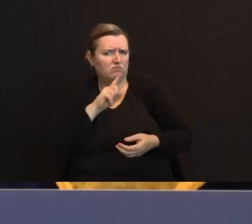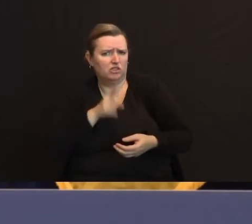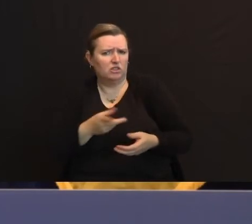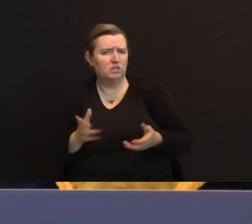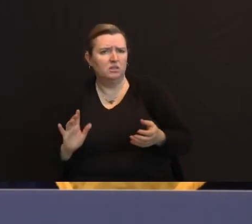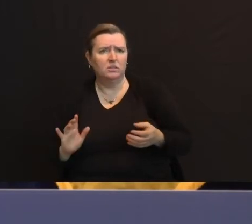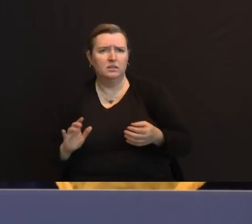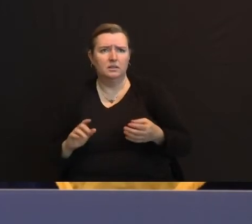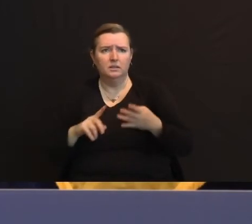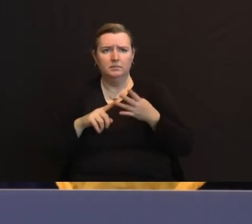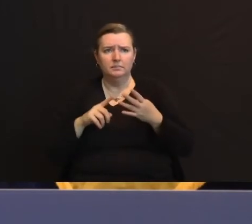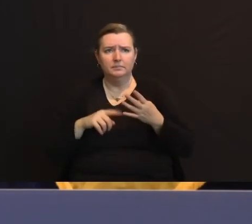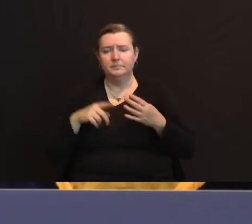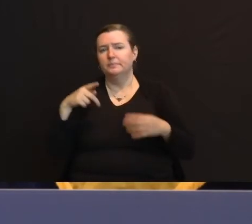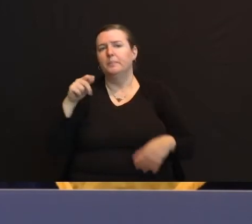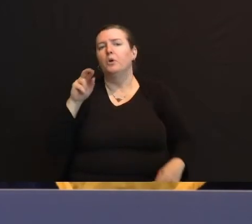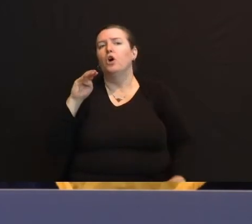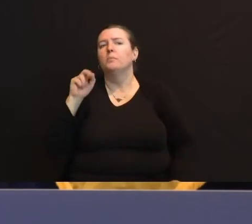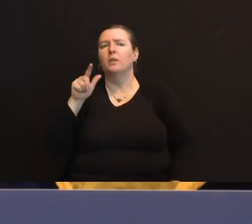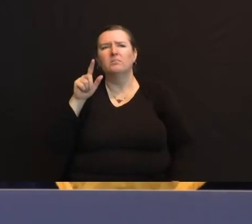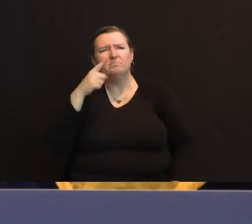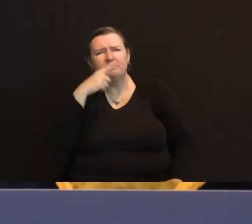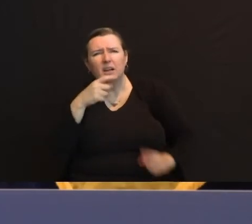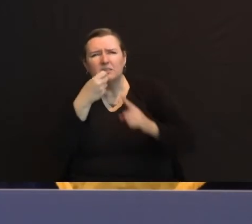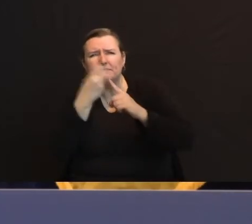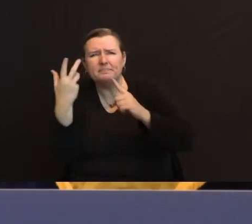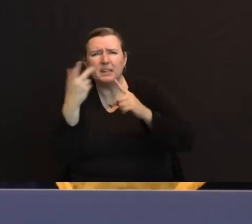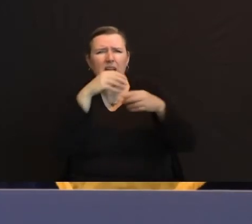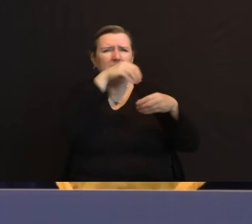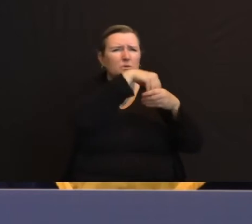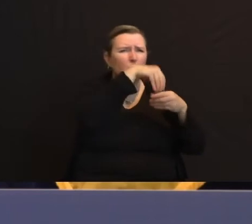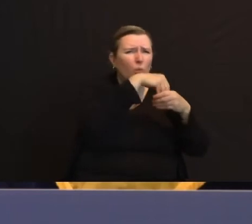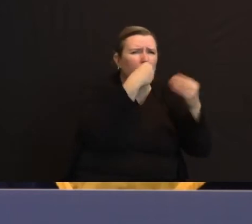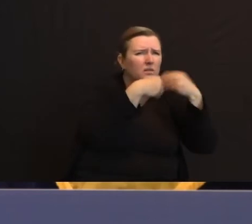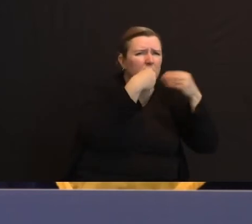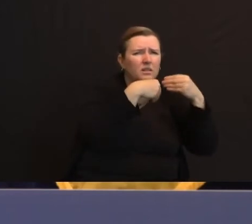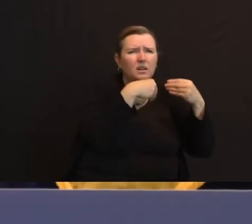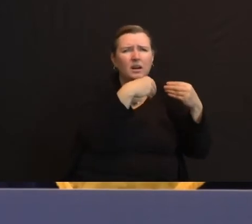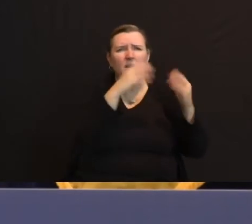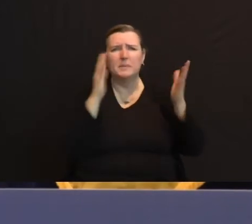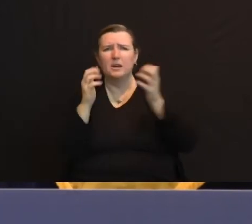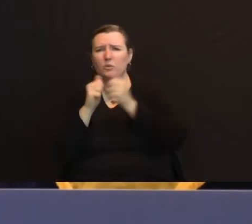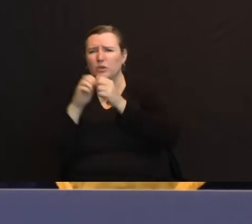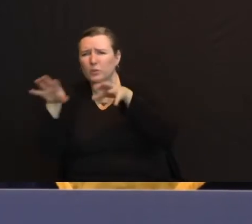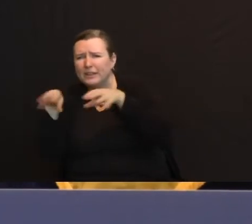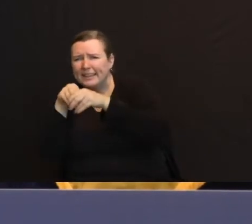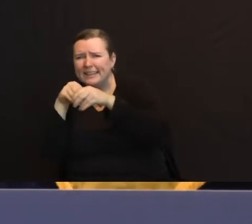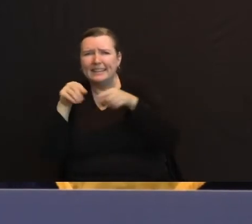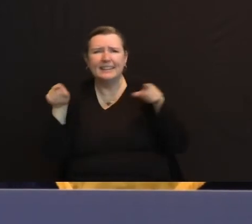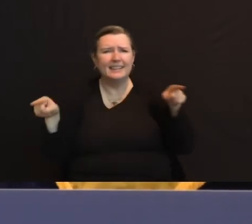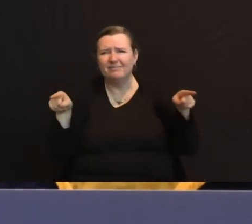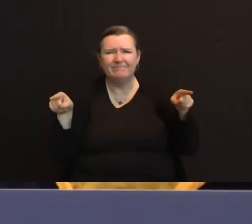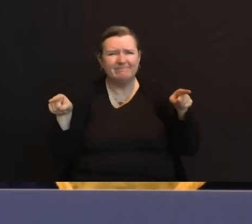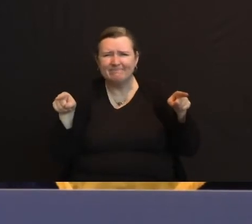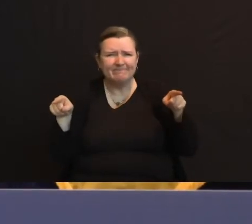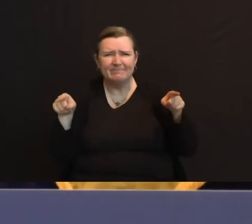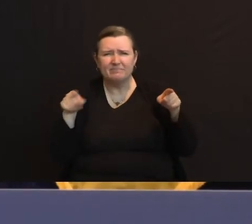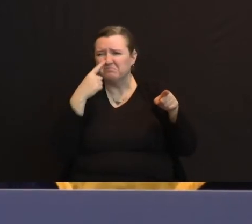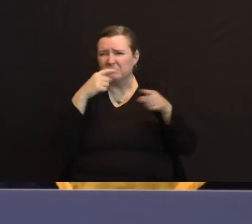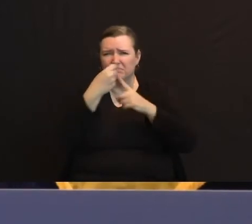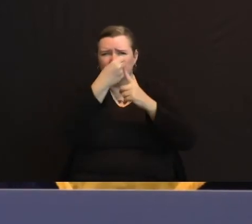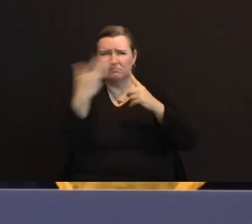Paramel, indoor catering, ceremony versus reception. Any color you got on any of the above? So the